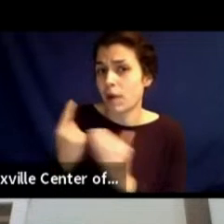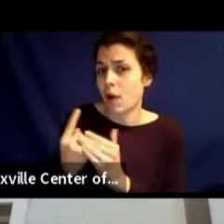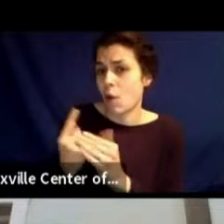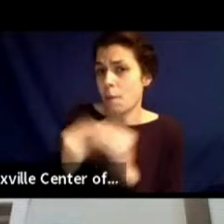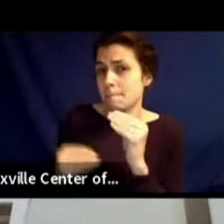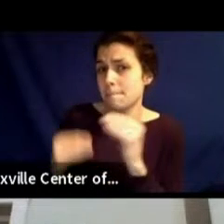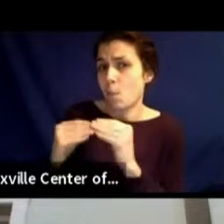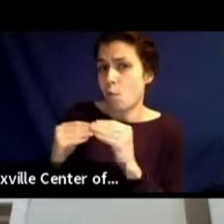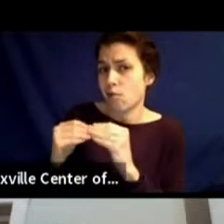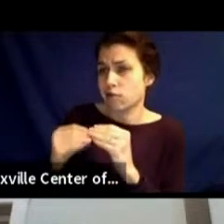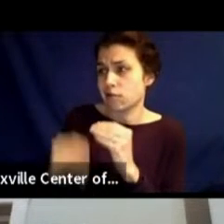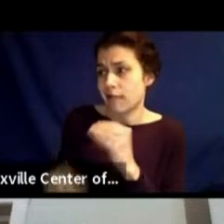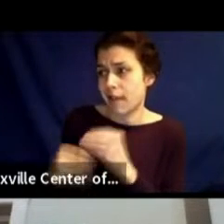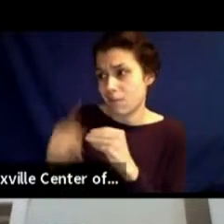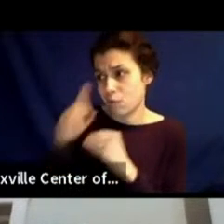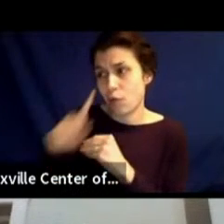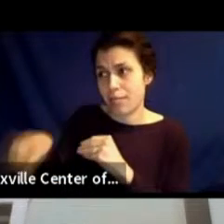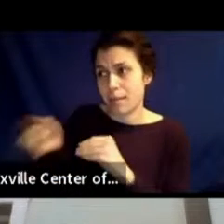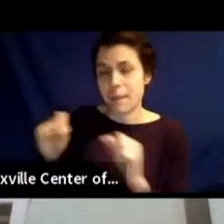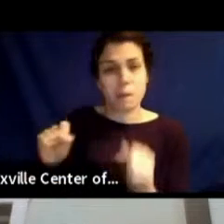their ability to make some money.